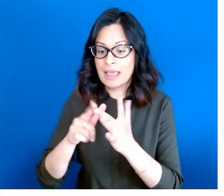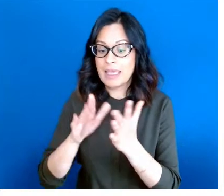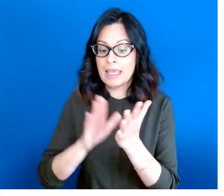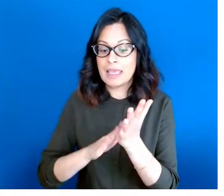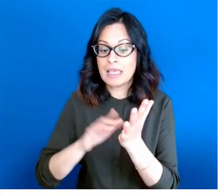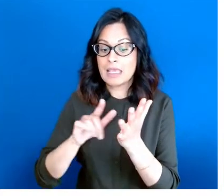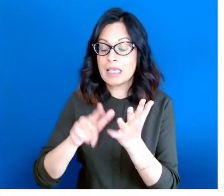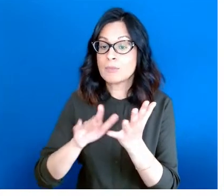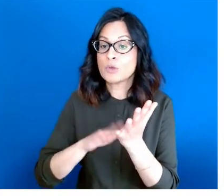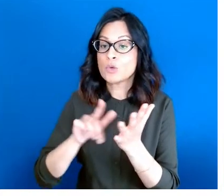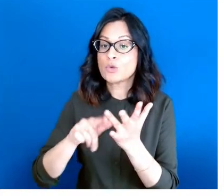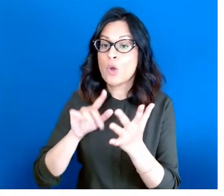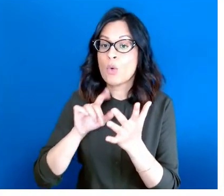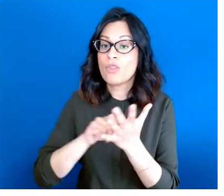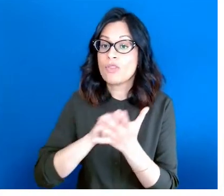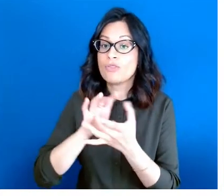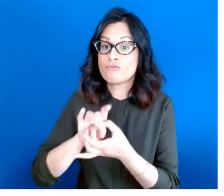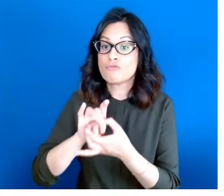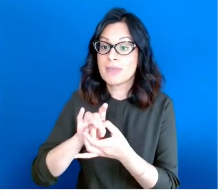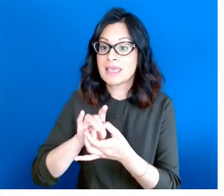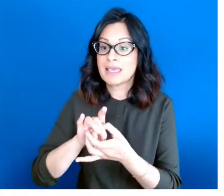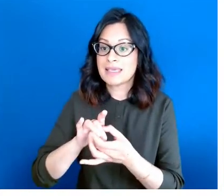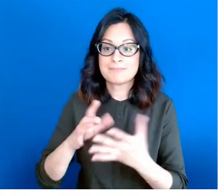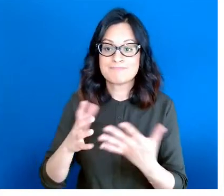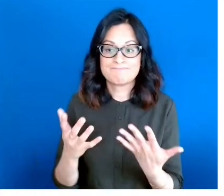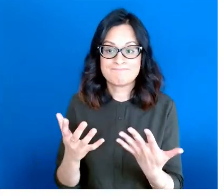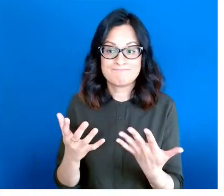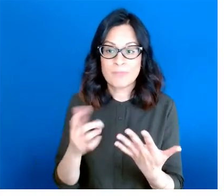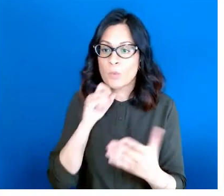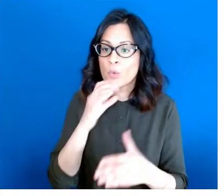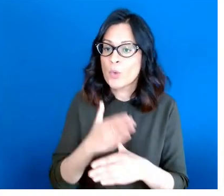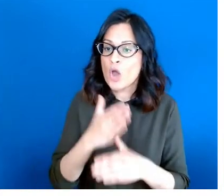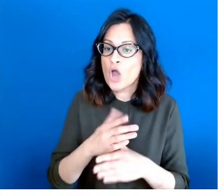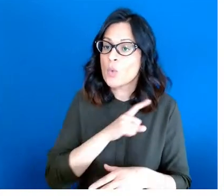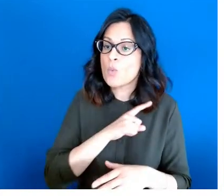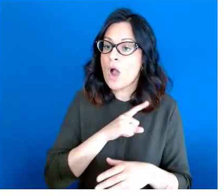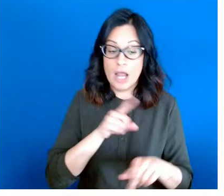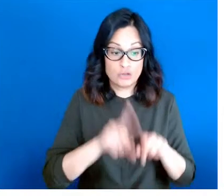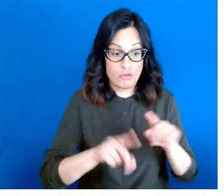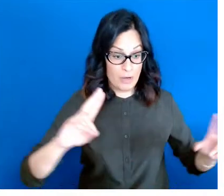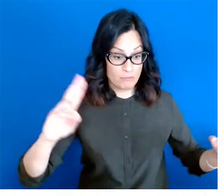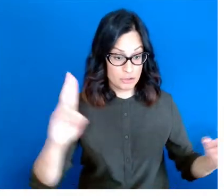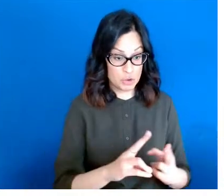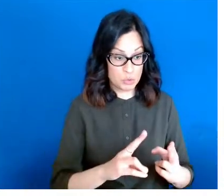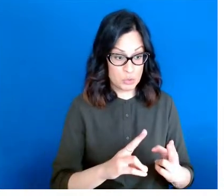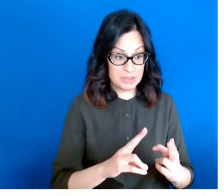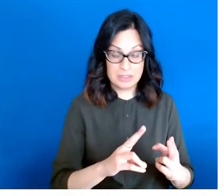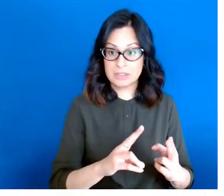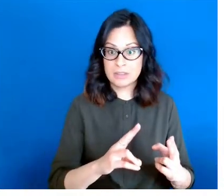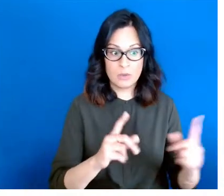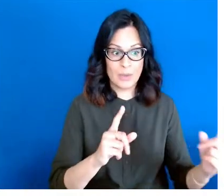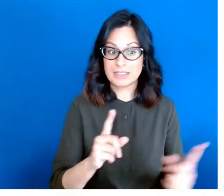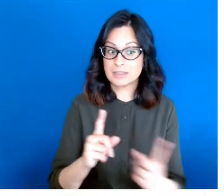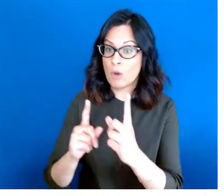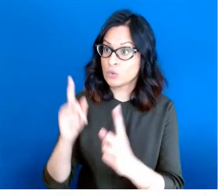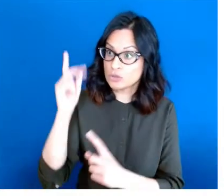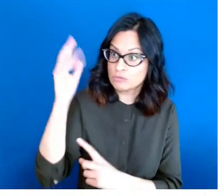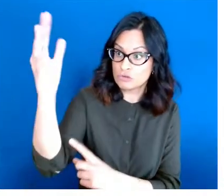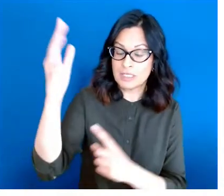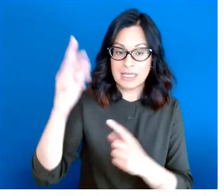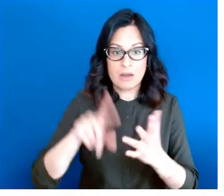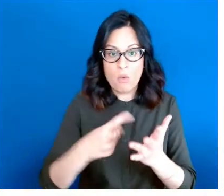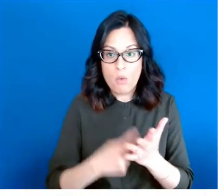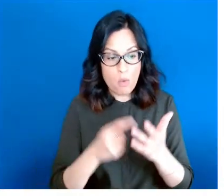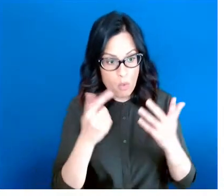the recommendation to try and avoid exposure and also the recommendations on